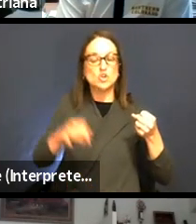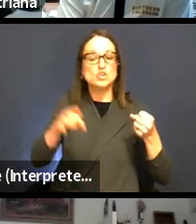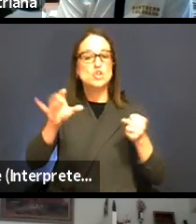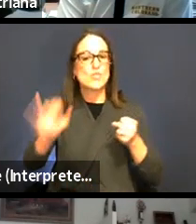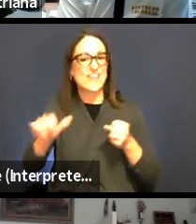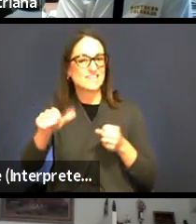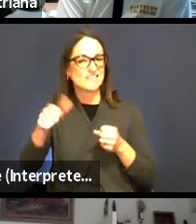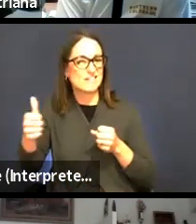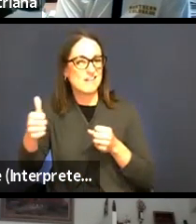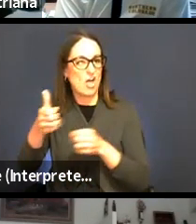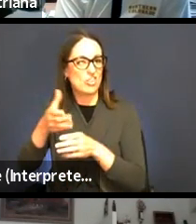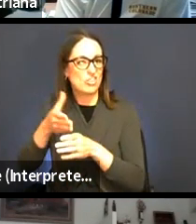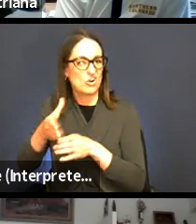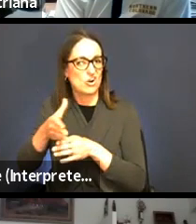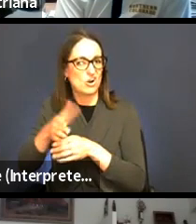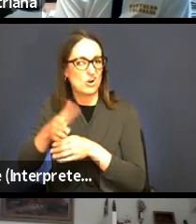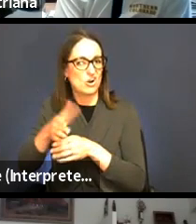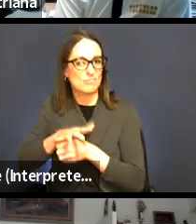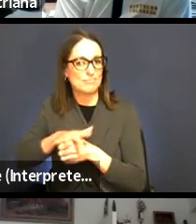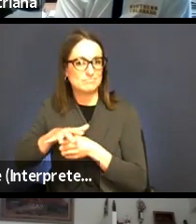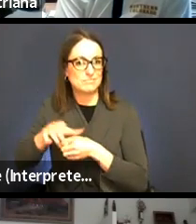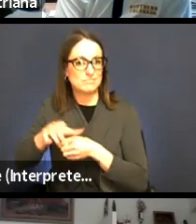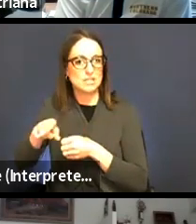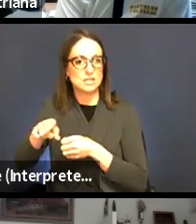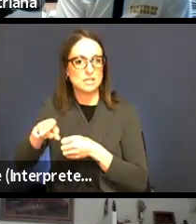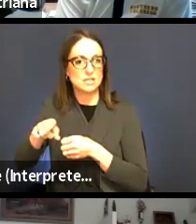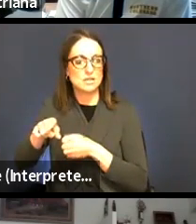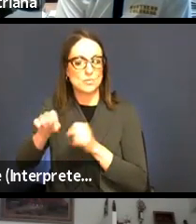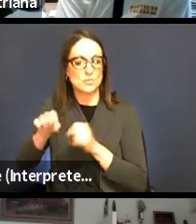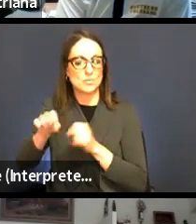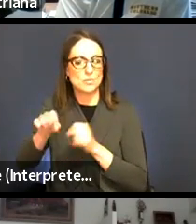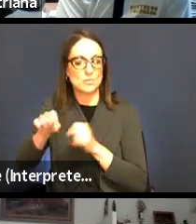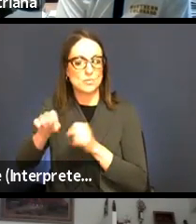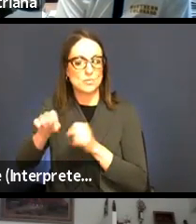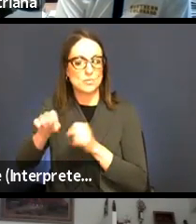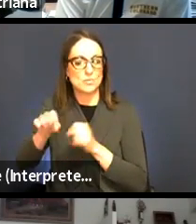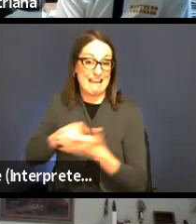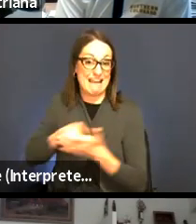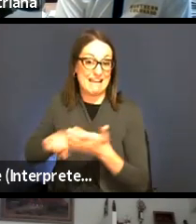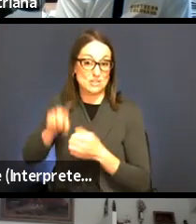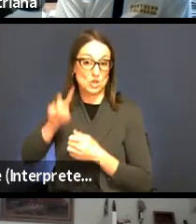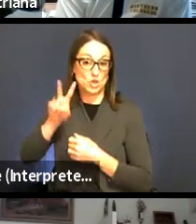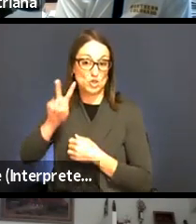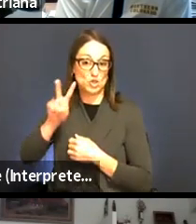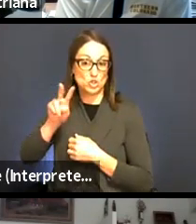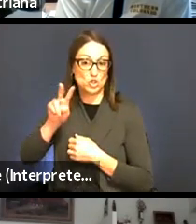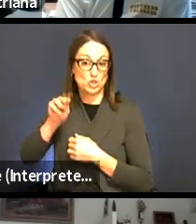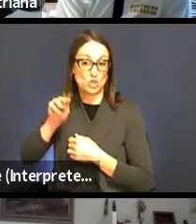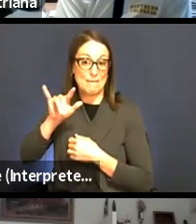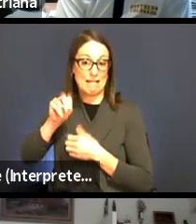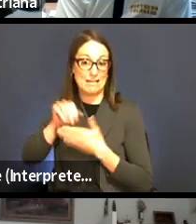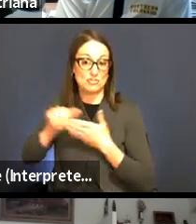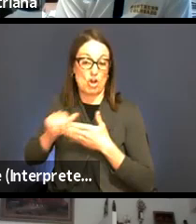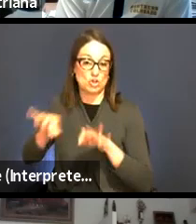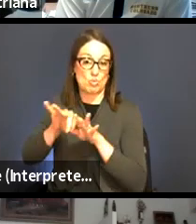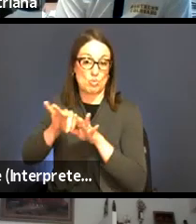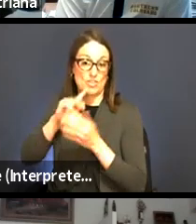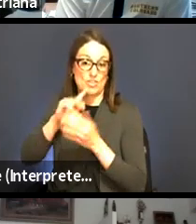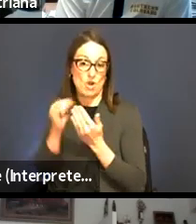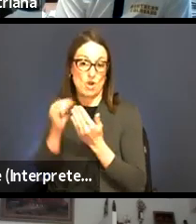can go to, is to cancel $2 million projects. And that's a decision that could be made